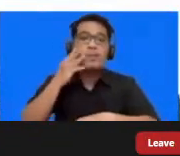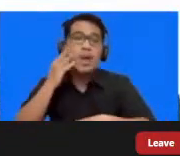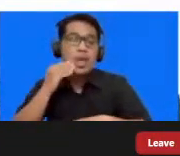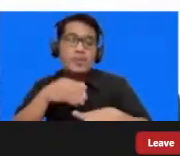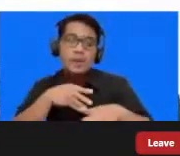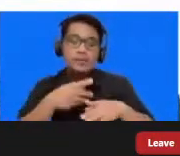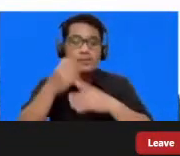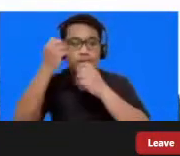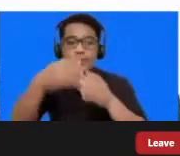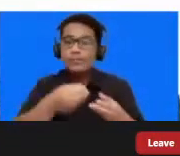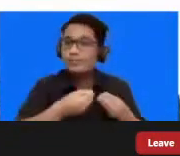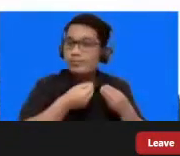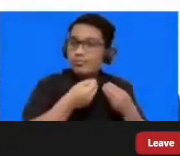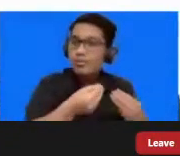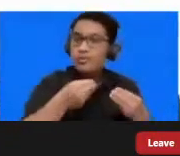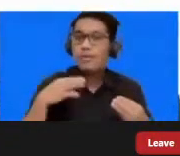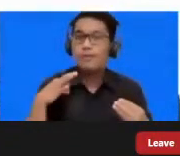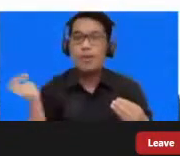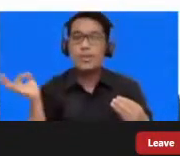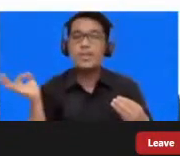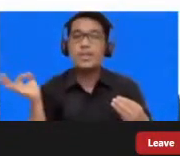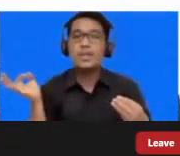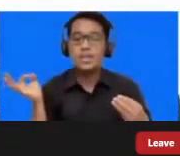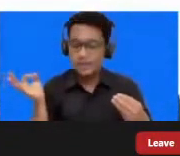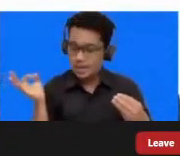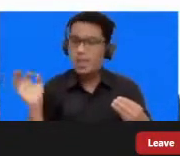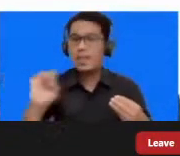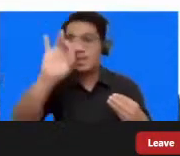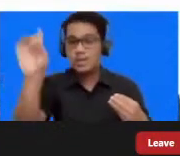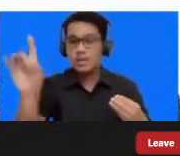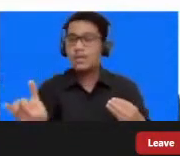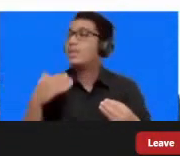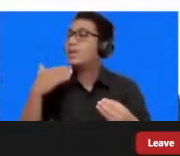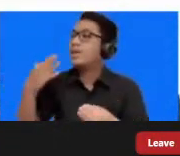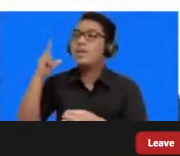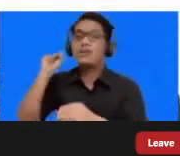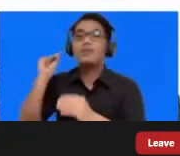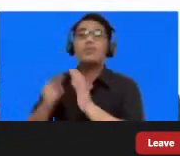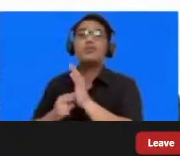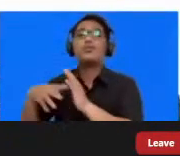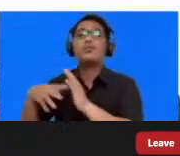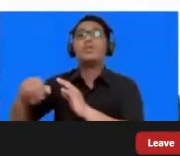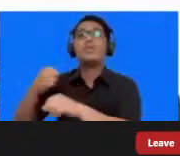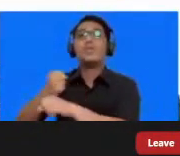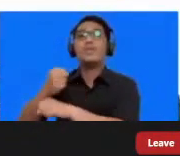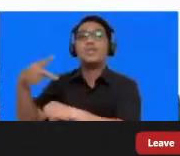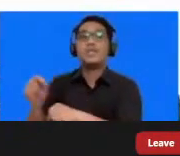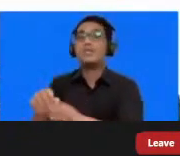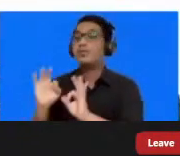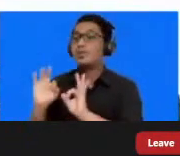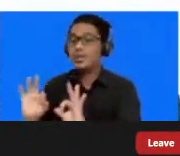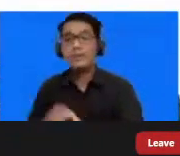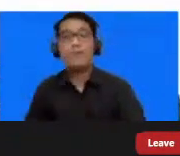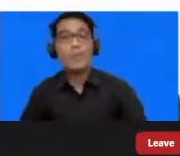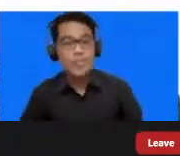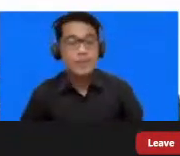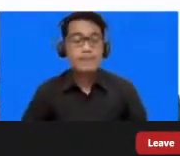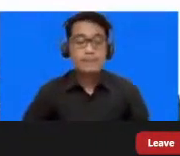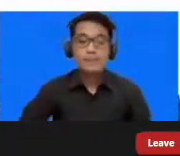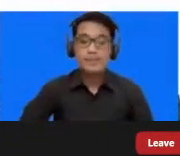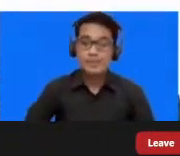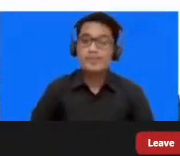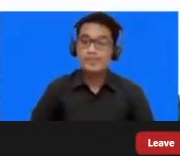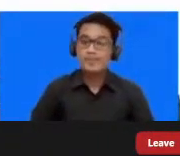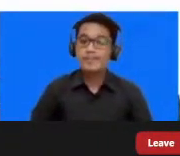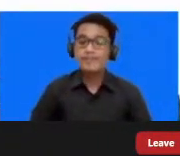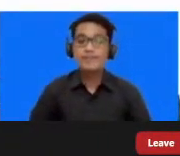Okay, thank you Mrs. Niger to answer the question. And once again, ladies and gentlemen, this is the end of question and answer